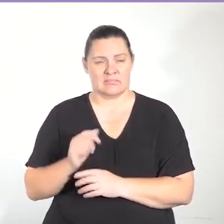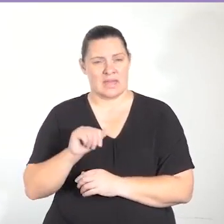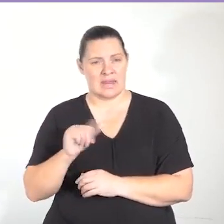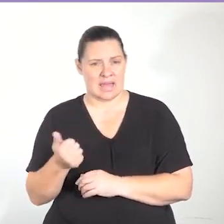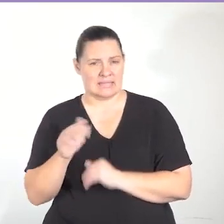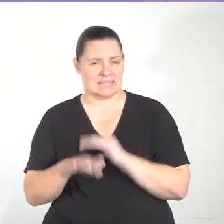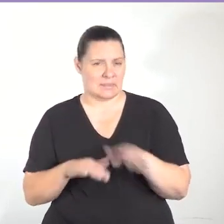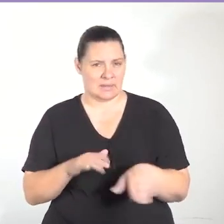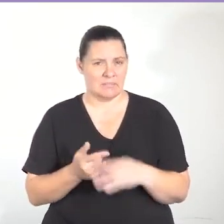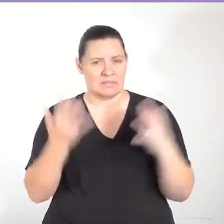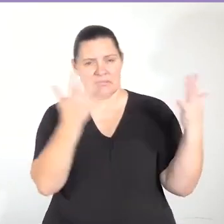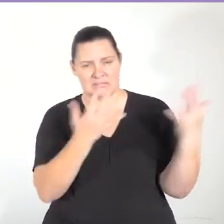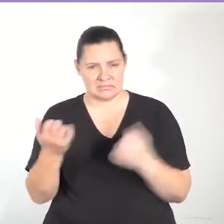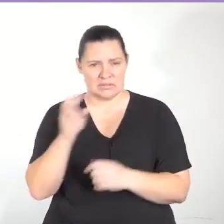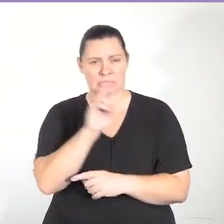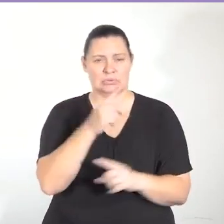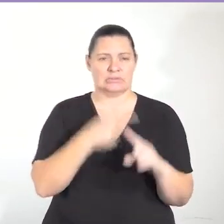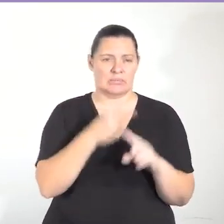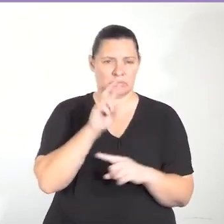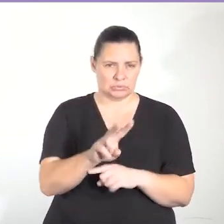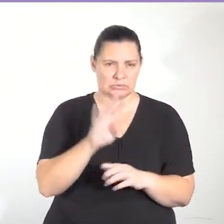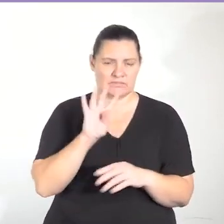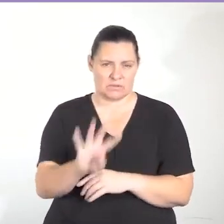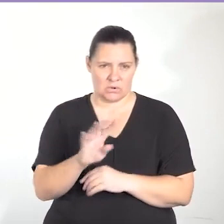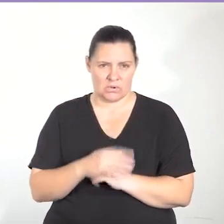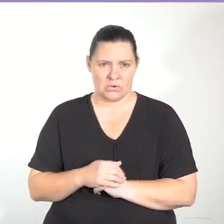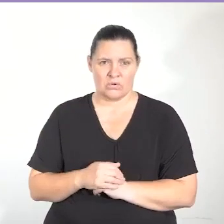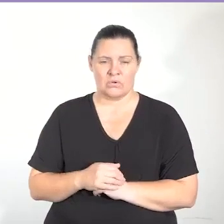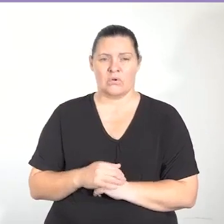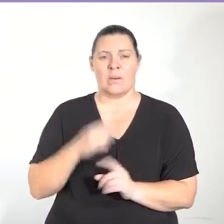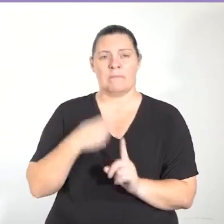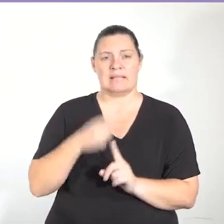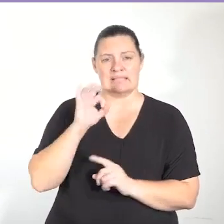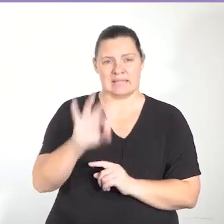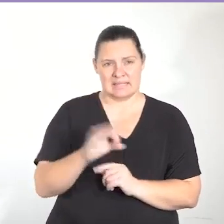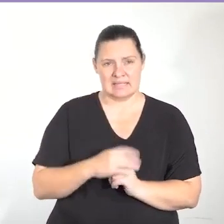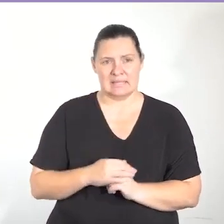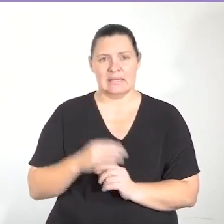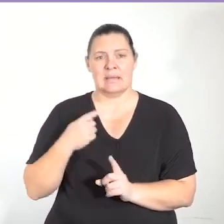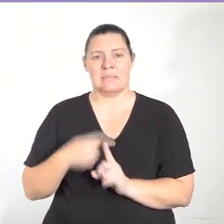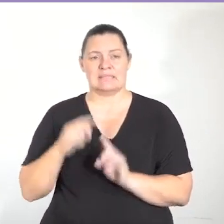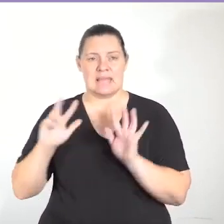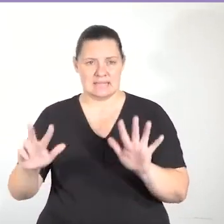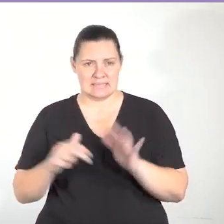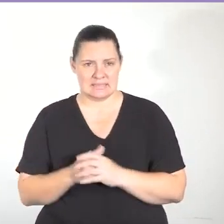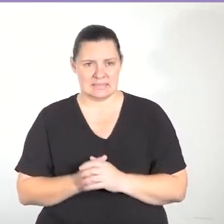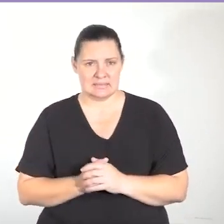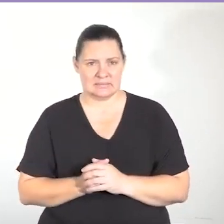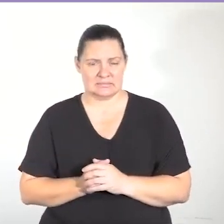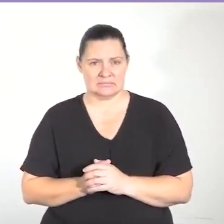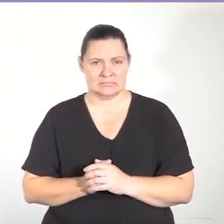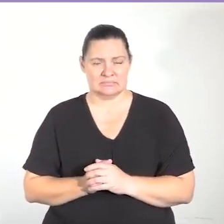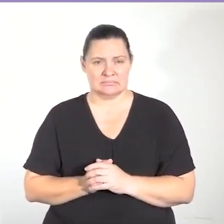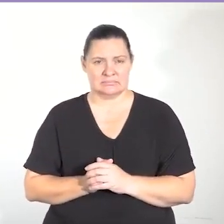Our next step will be to calculate that 2 times 2, which is 4, plus 3, plus 8.